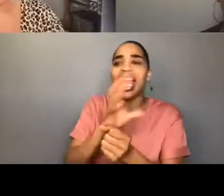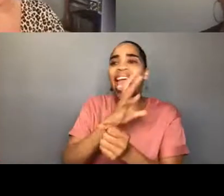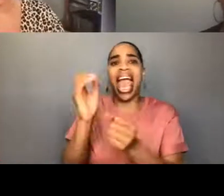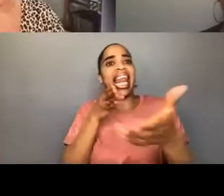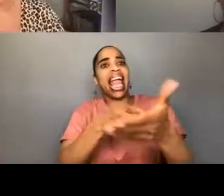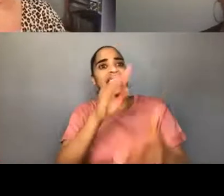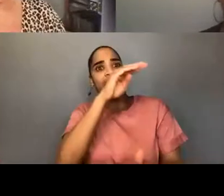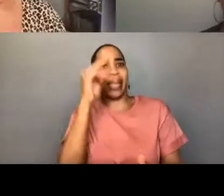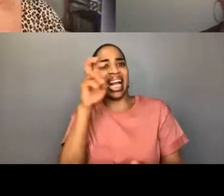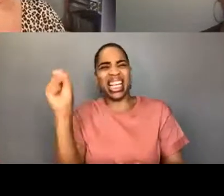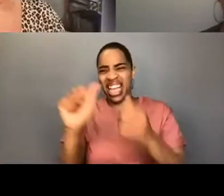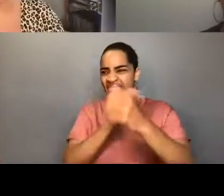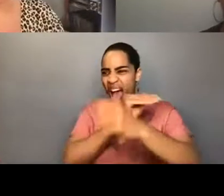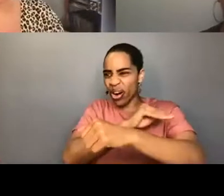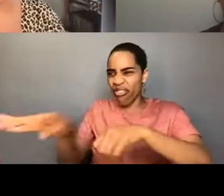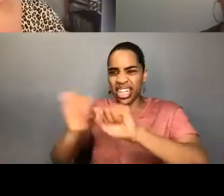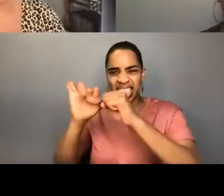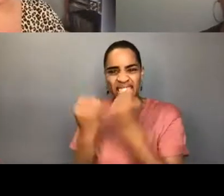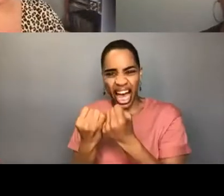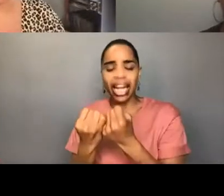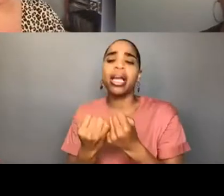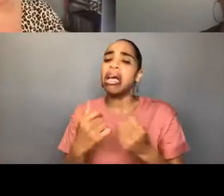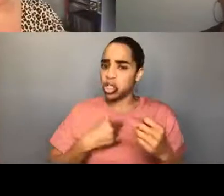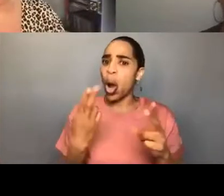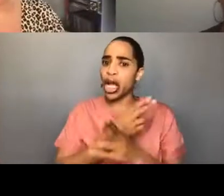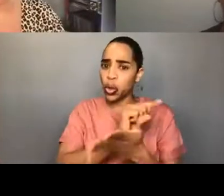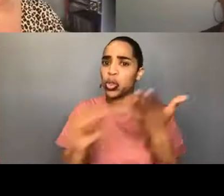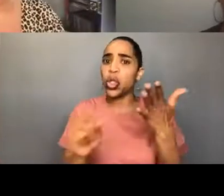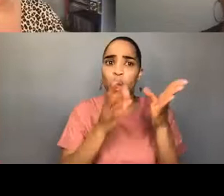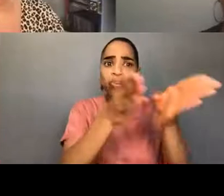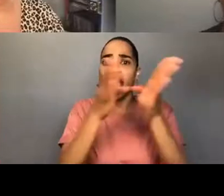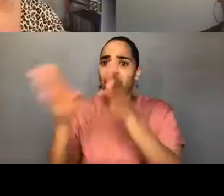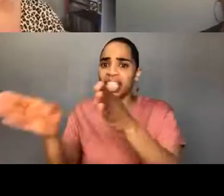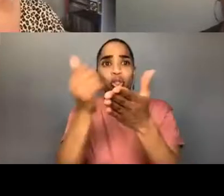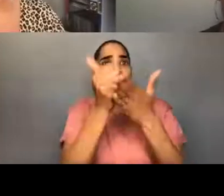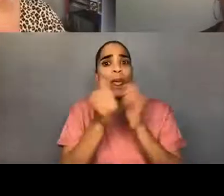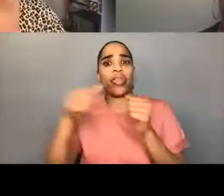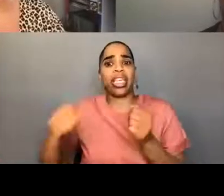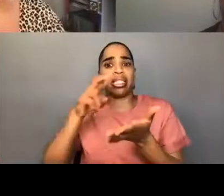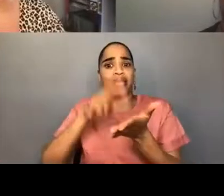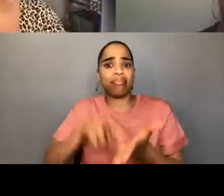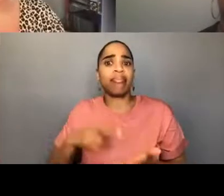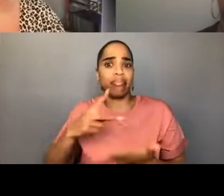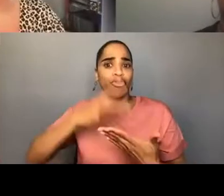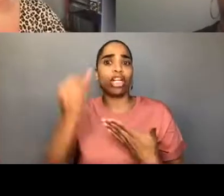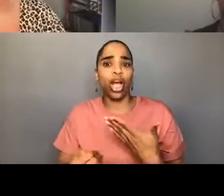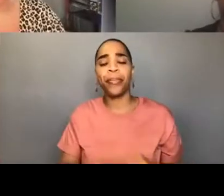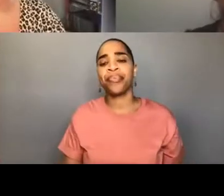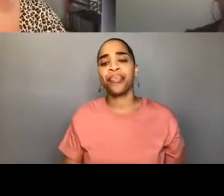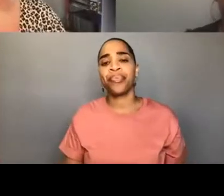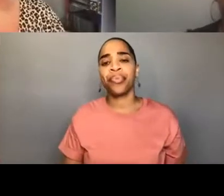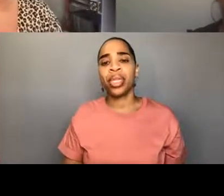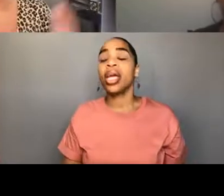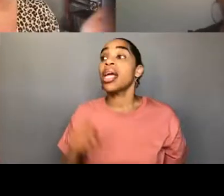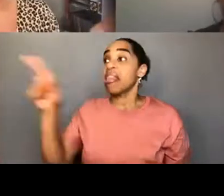plays in our society. So those are the same types of methods that I use for the project. One of the first things I did when I got the green